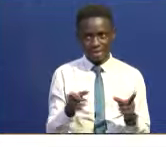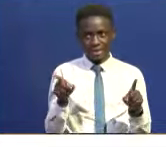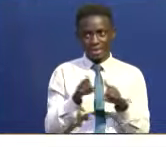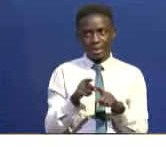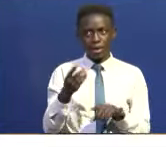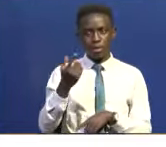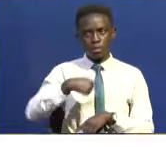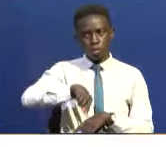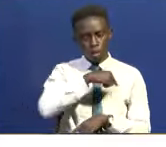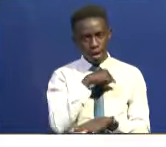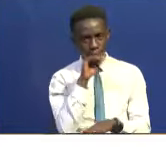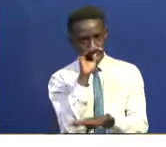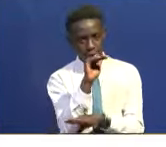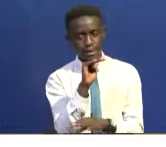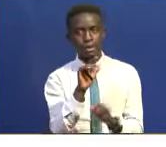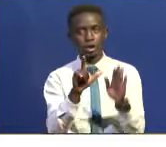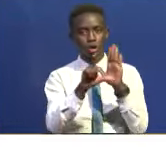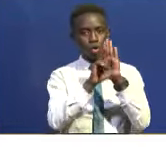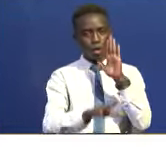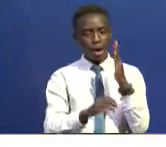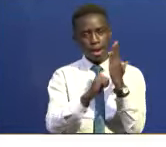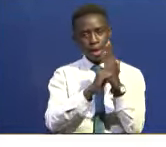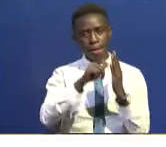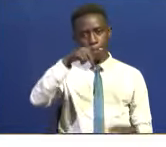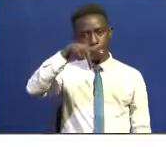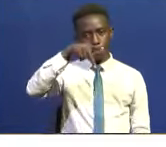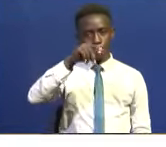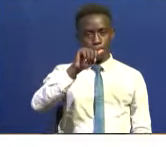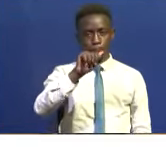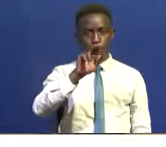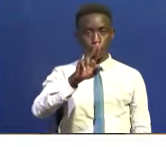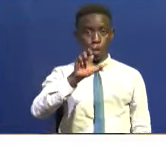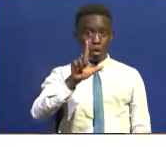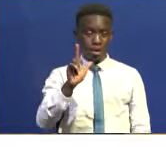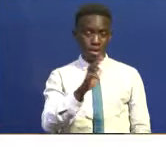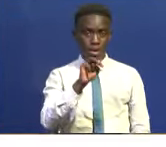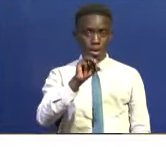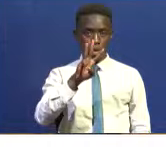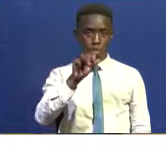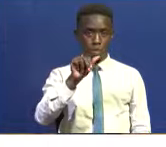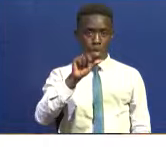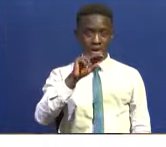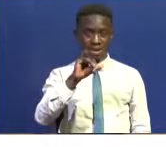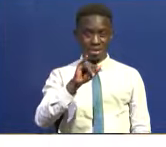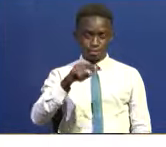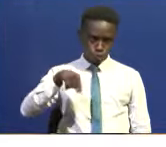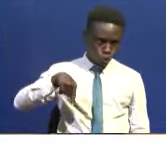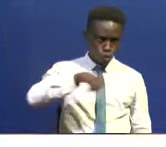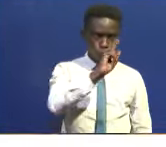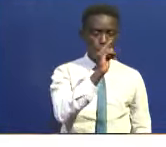Mwangi to go to court of that GMO thing. The course last few days, I think,